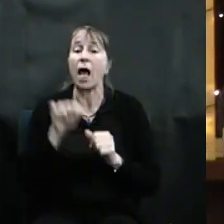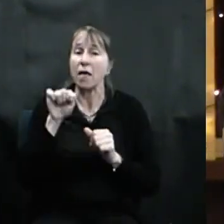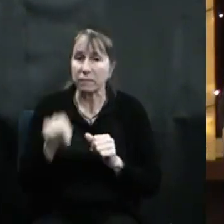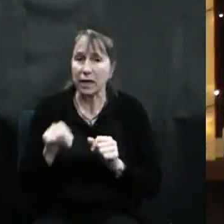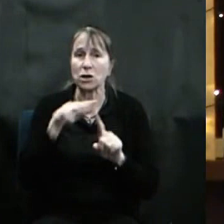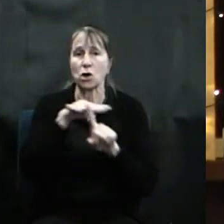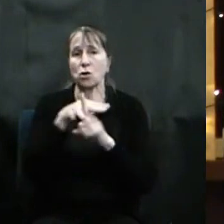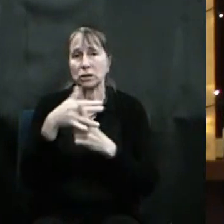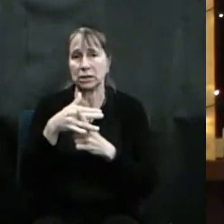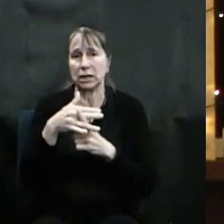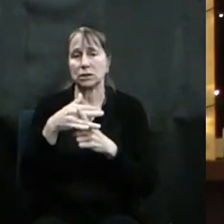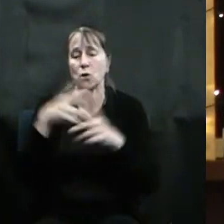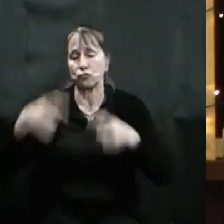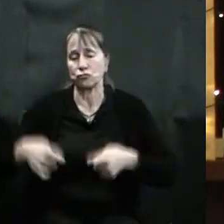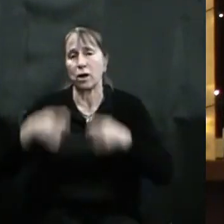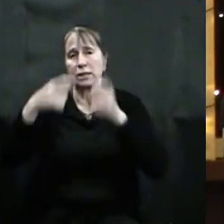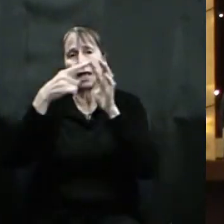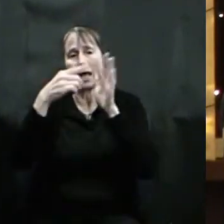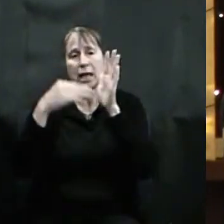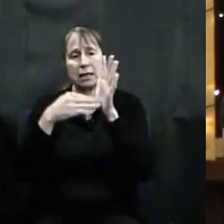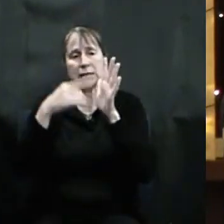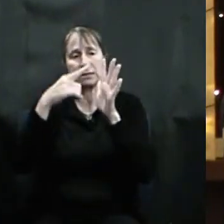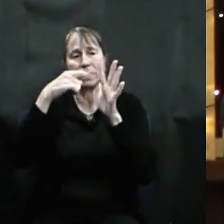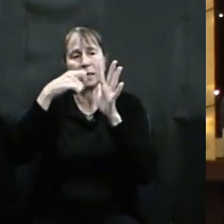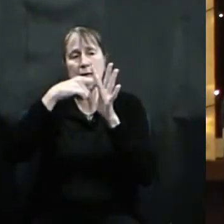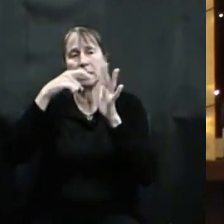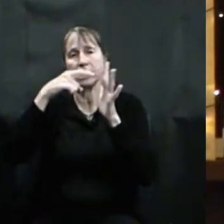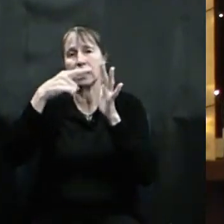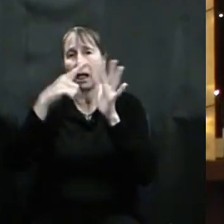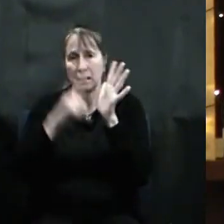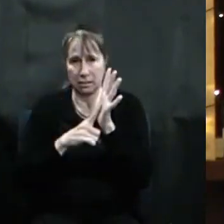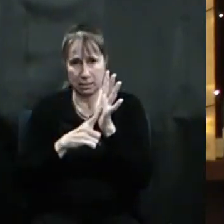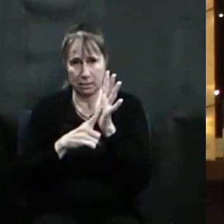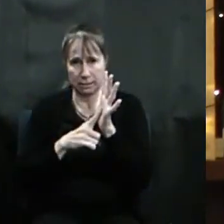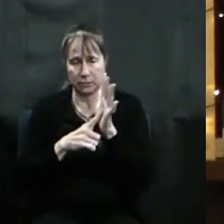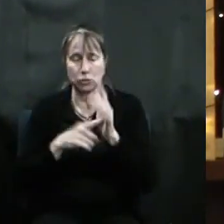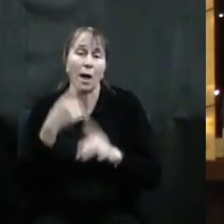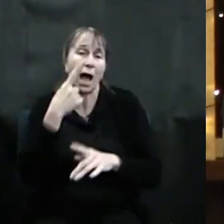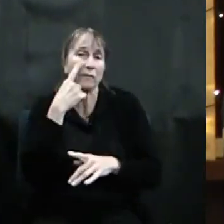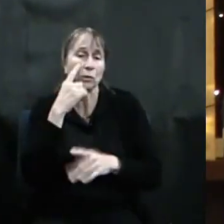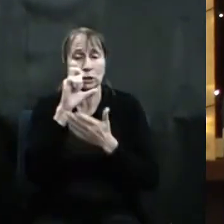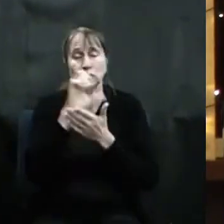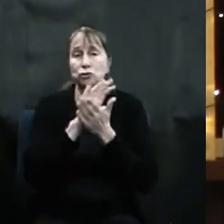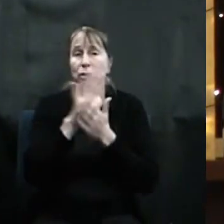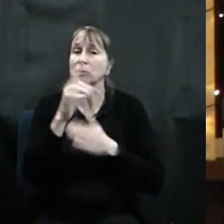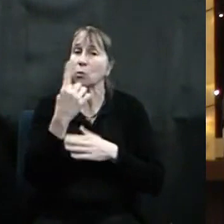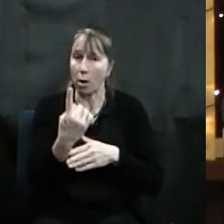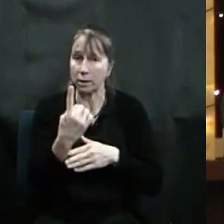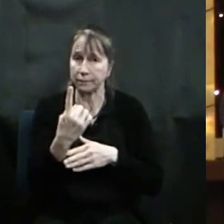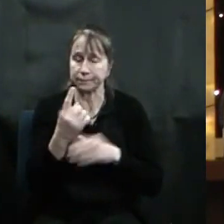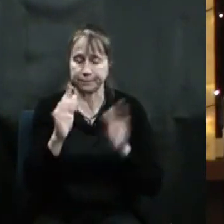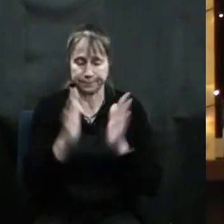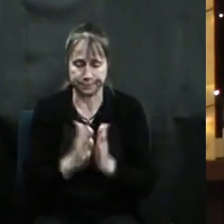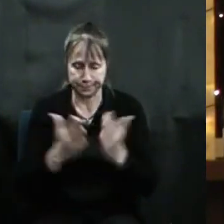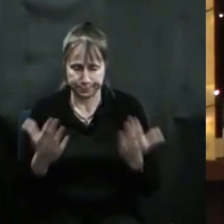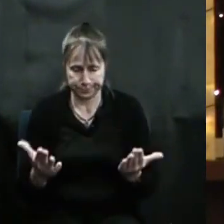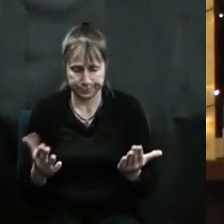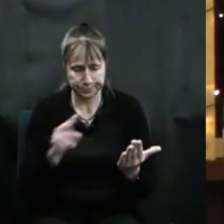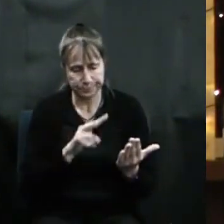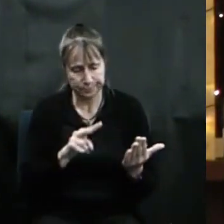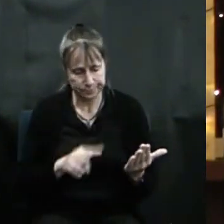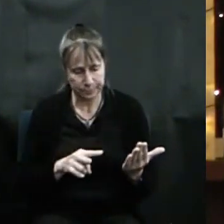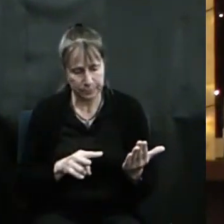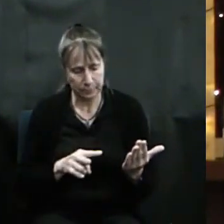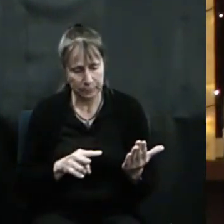called. So please turn with me in your Bibles to Ezekiel chapter 1. The book opens actually 5 or so years